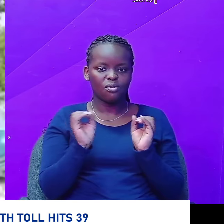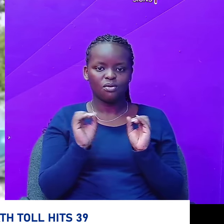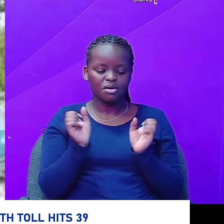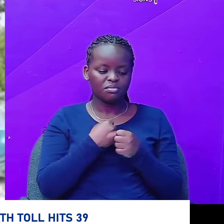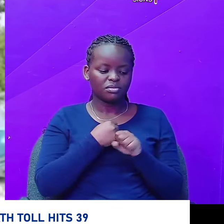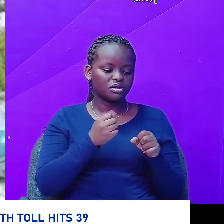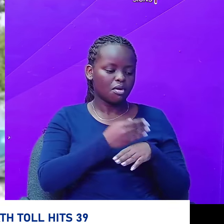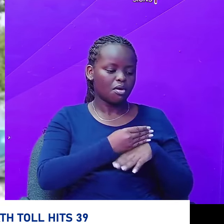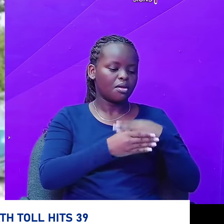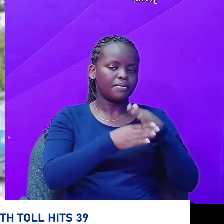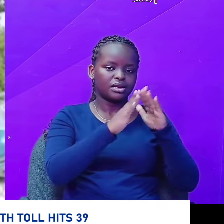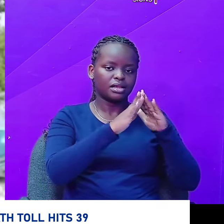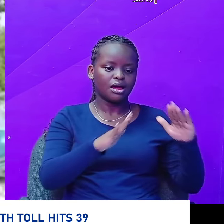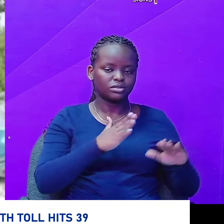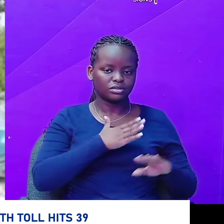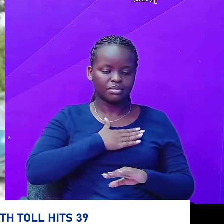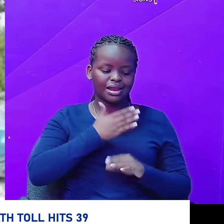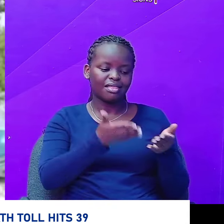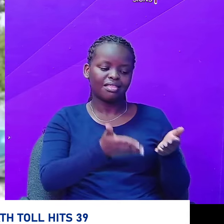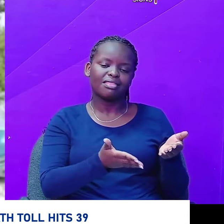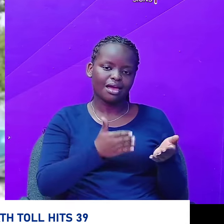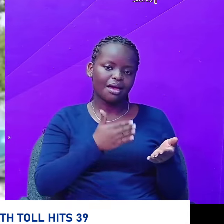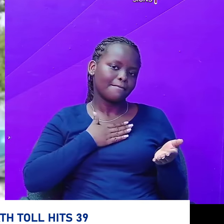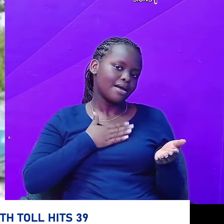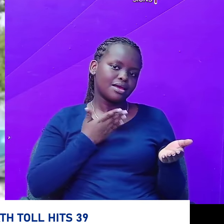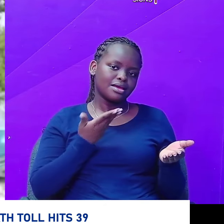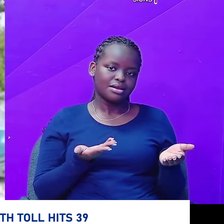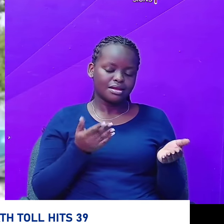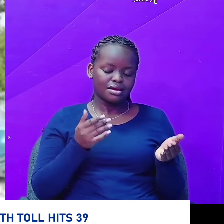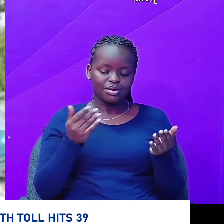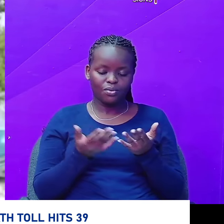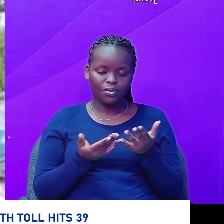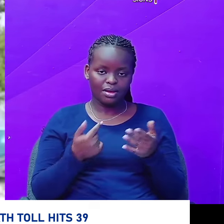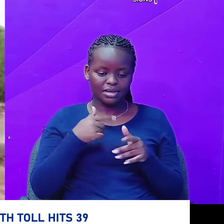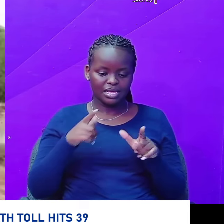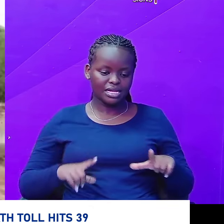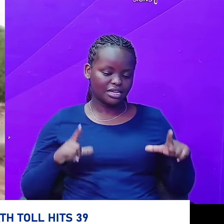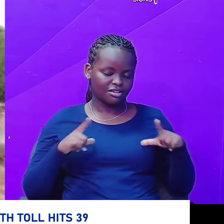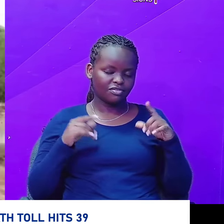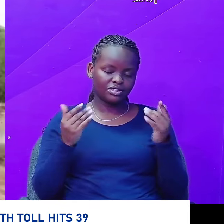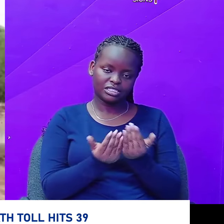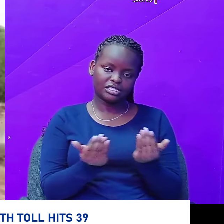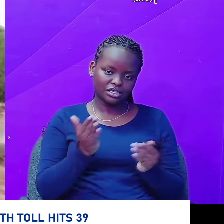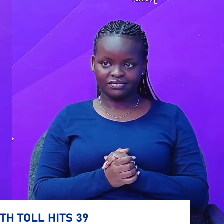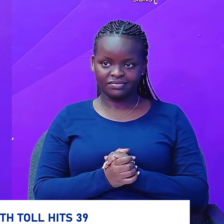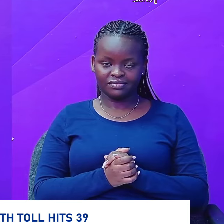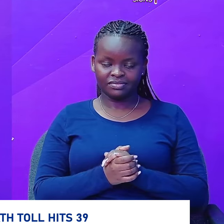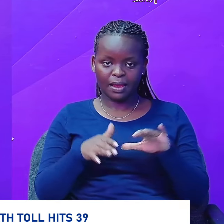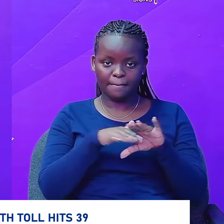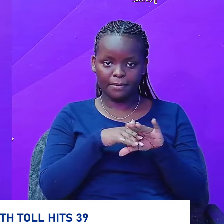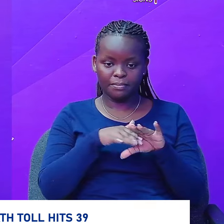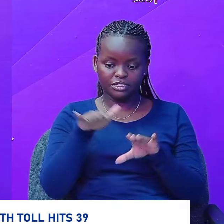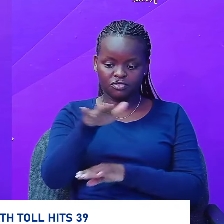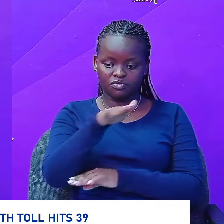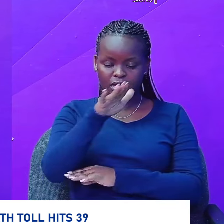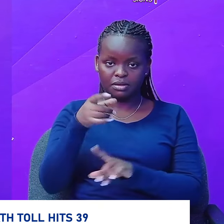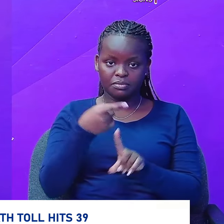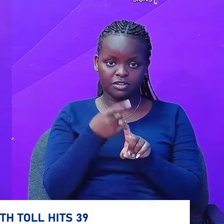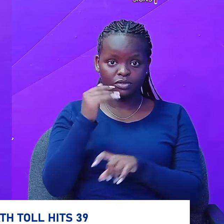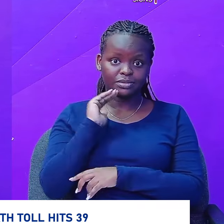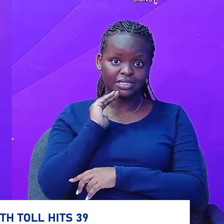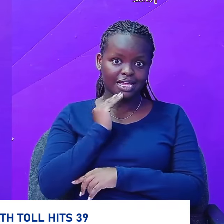nyumba, ni hapo tu, ni pale pangu yenye naishi na watoto. Of Parliament from